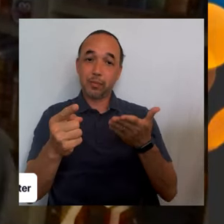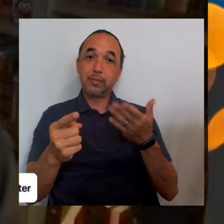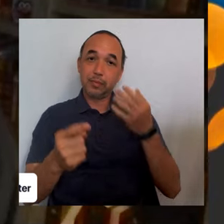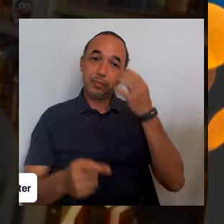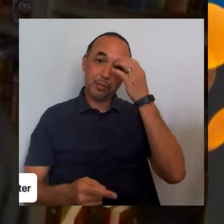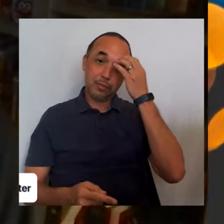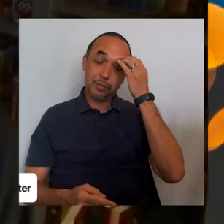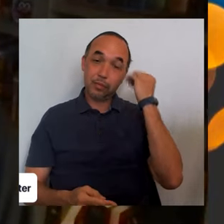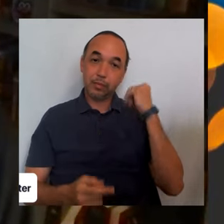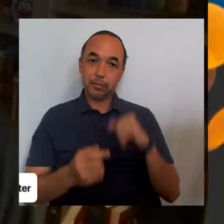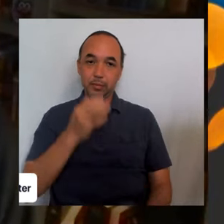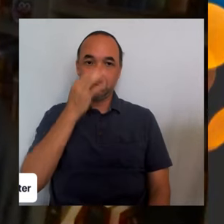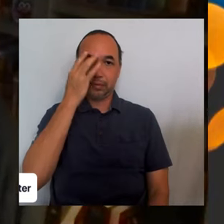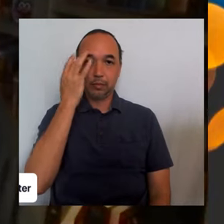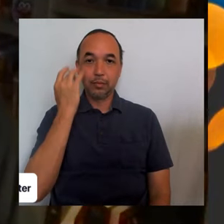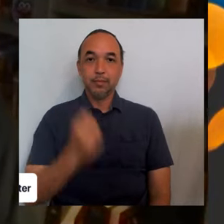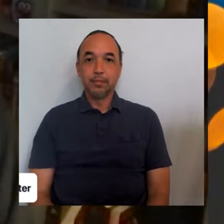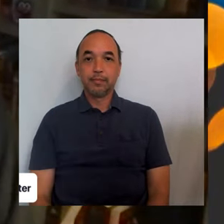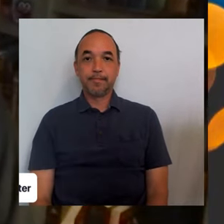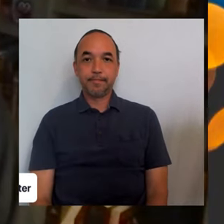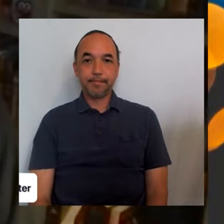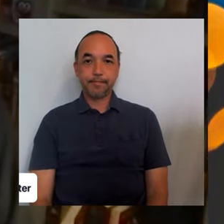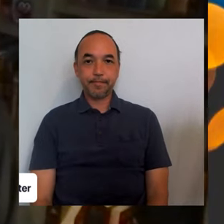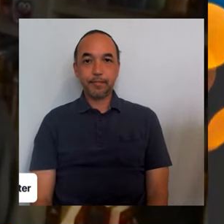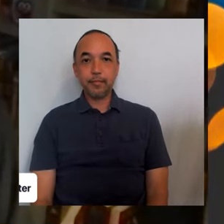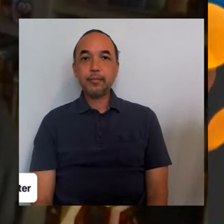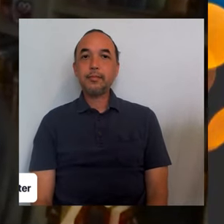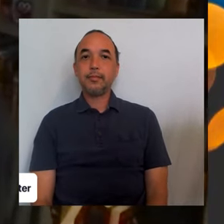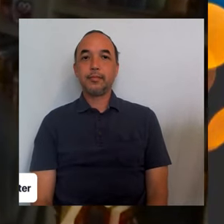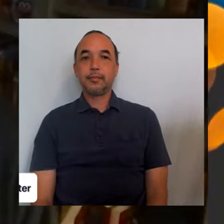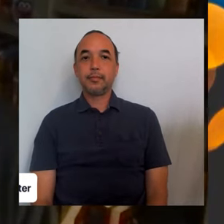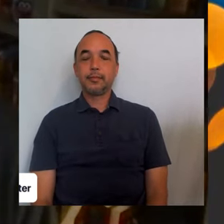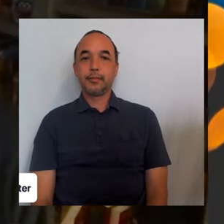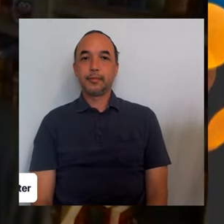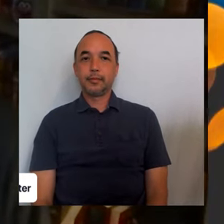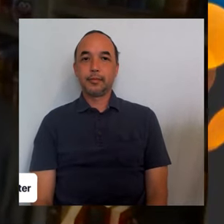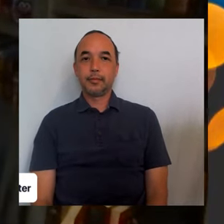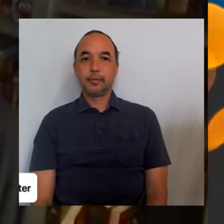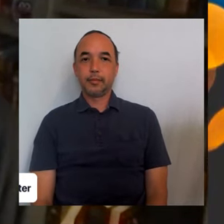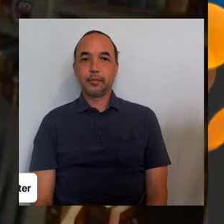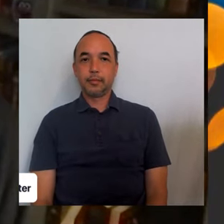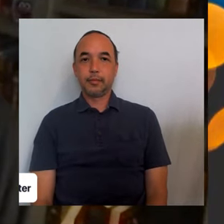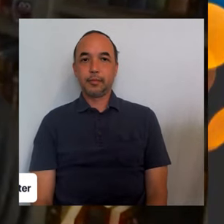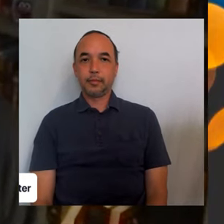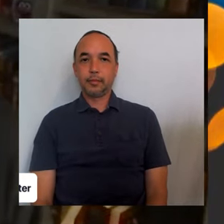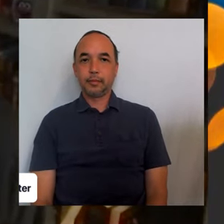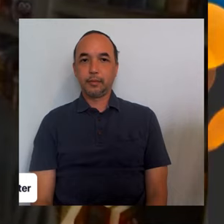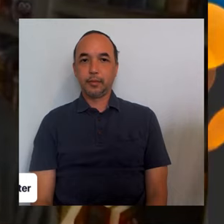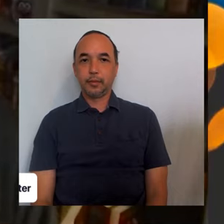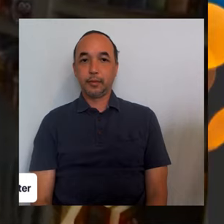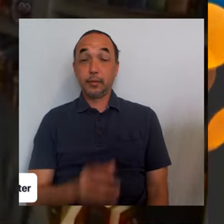quite a while that we are there. And we did have some of those same experiences.